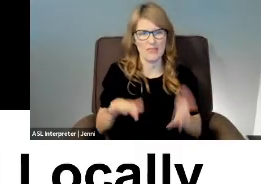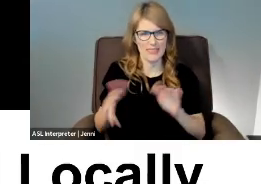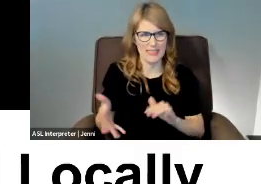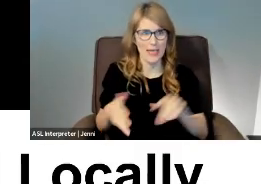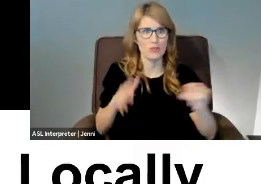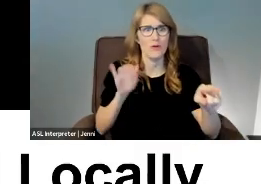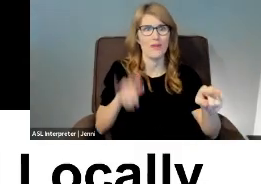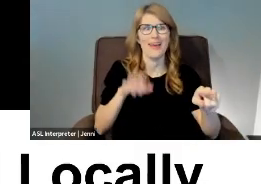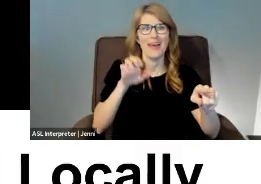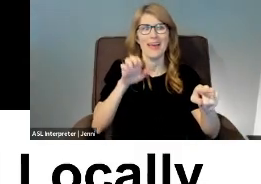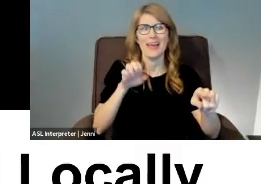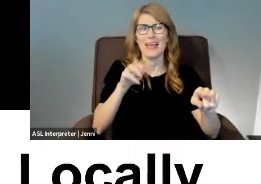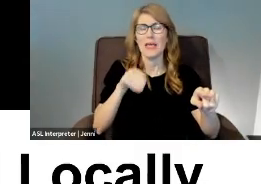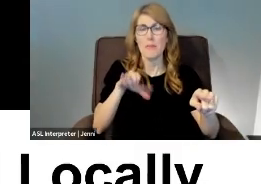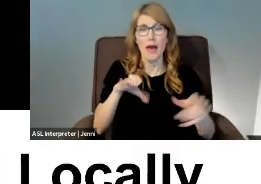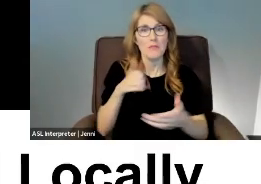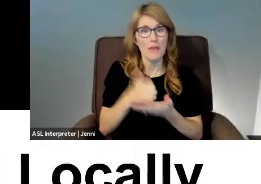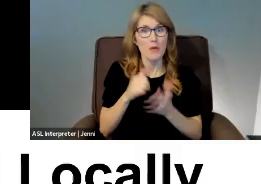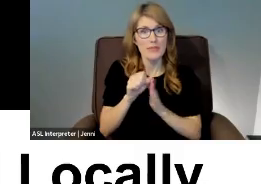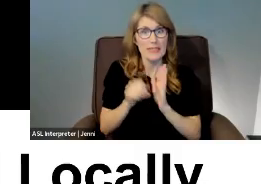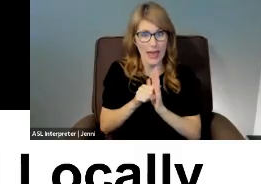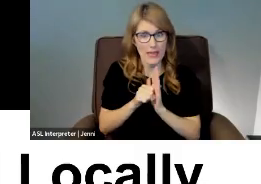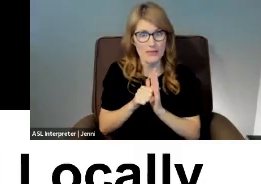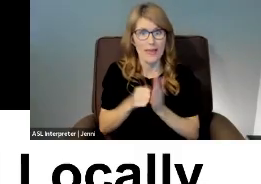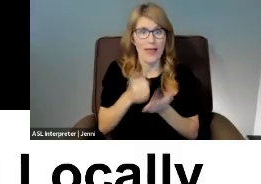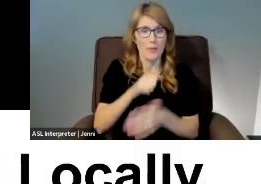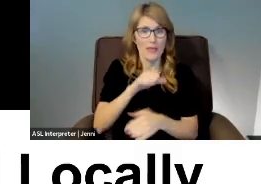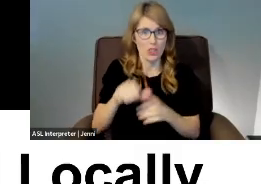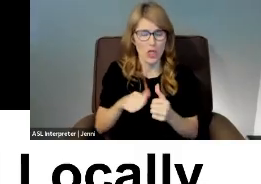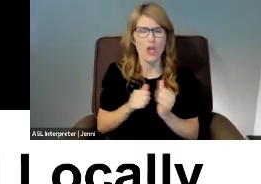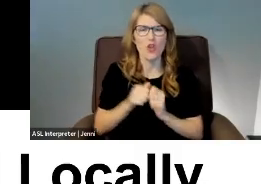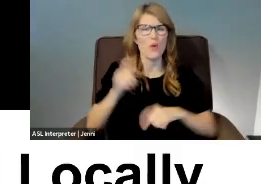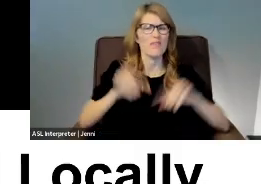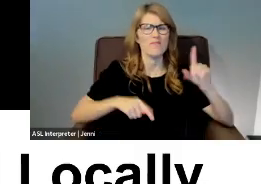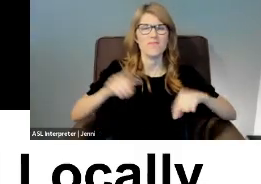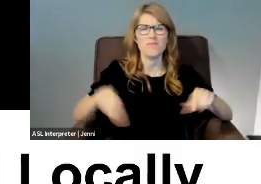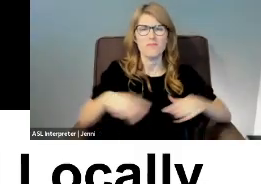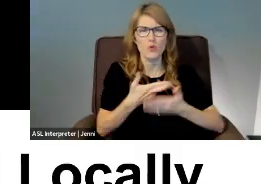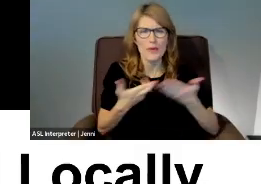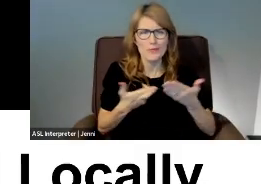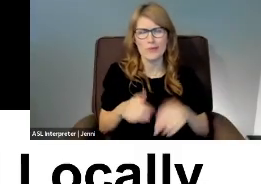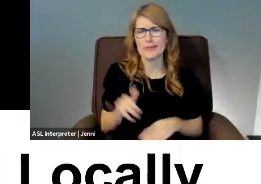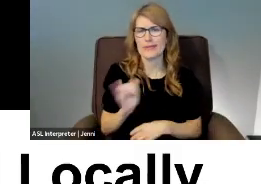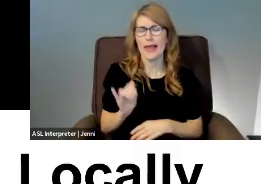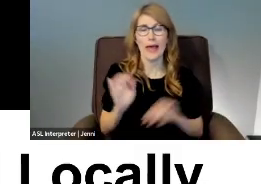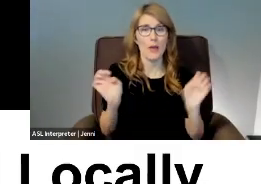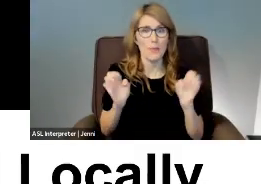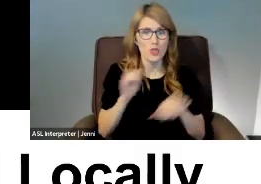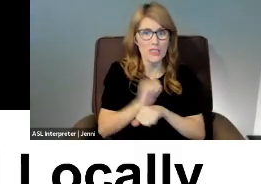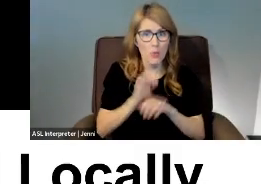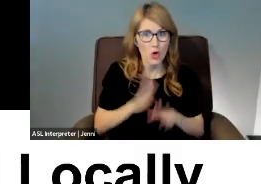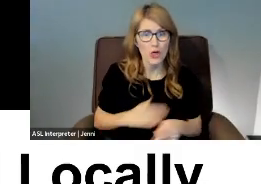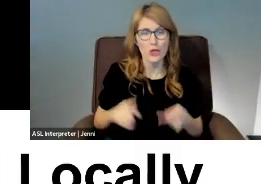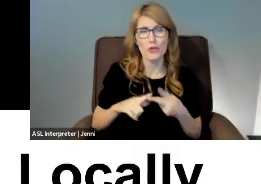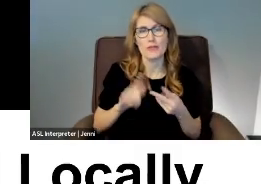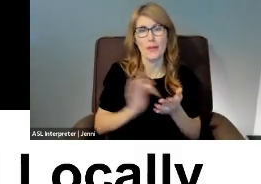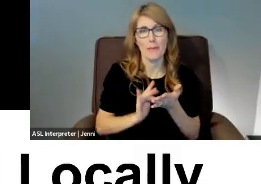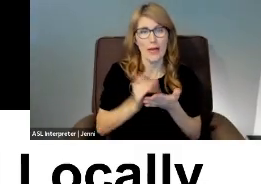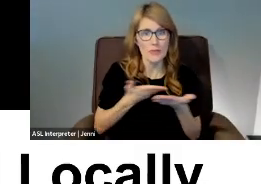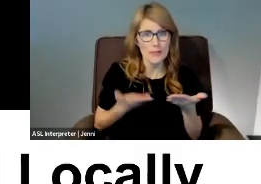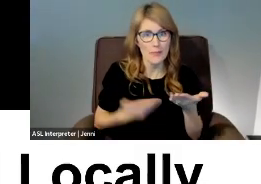structure for states to help one another with a broad range of resources, like emergency workers, medical supplies, or specialized